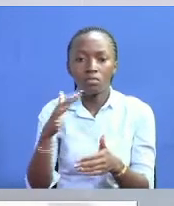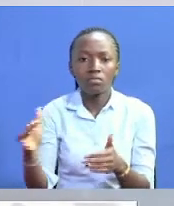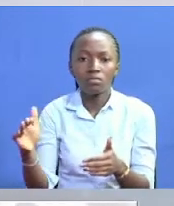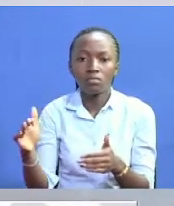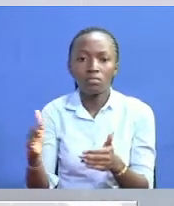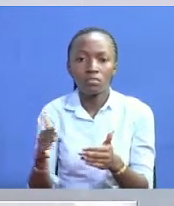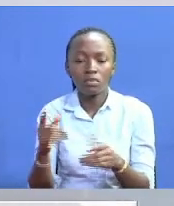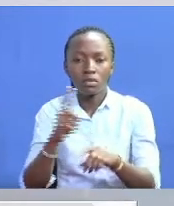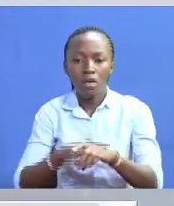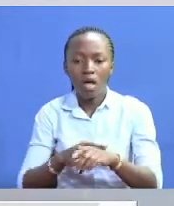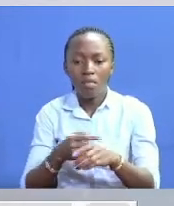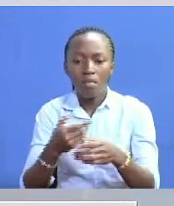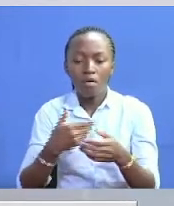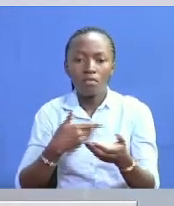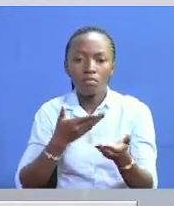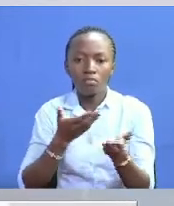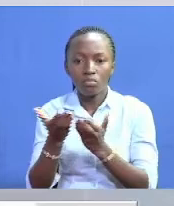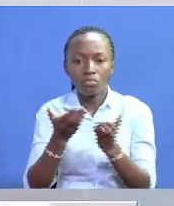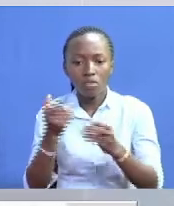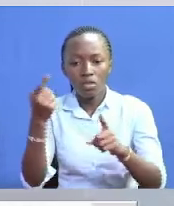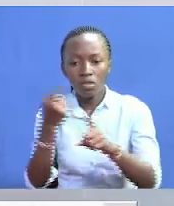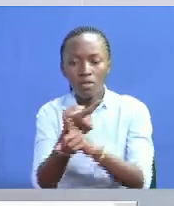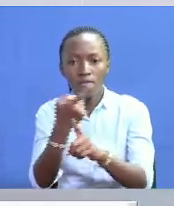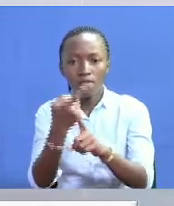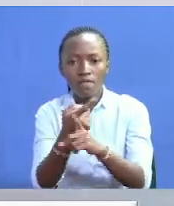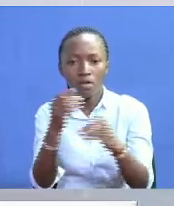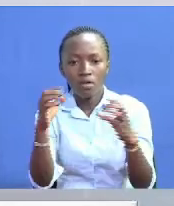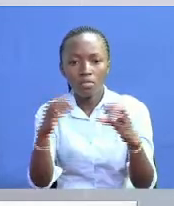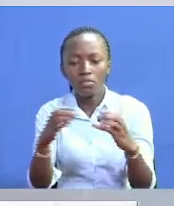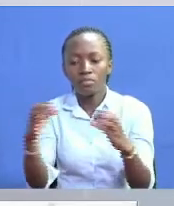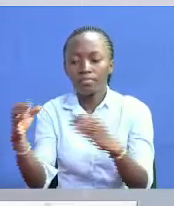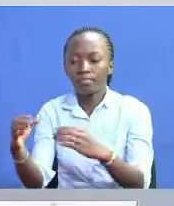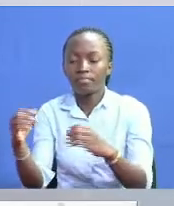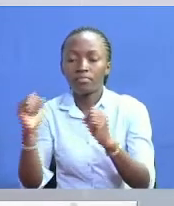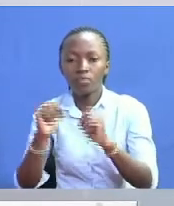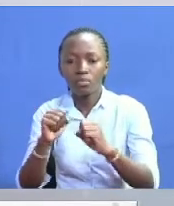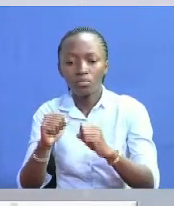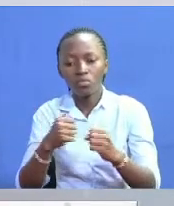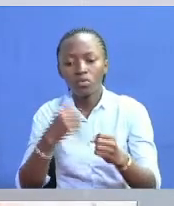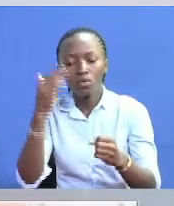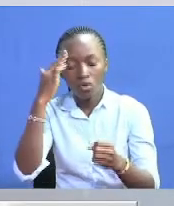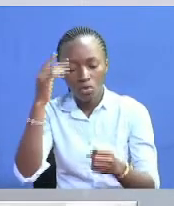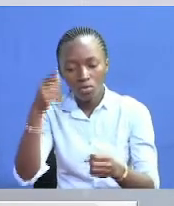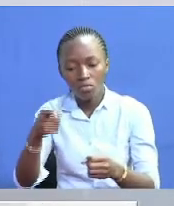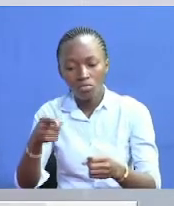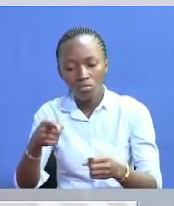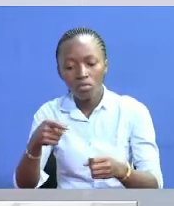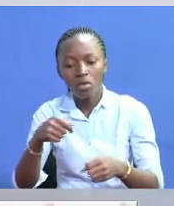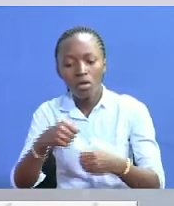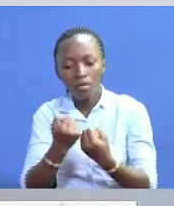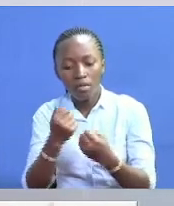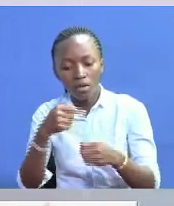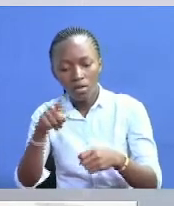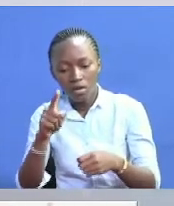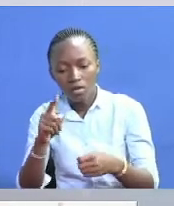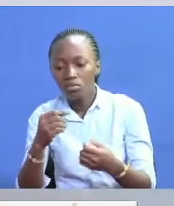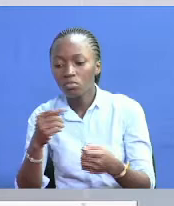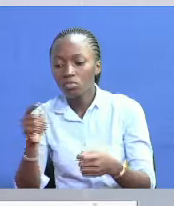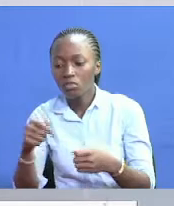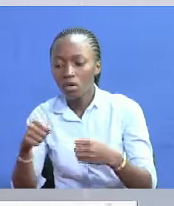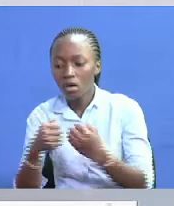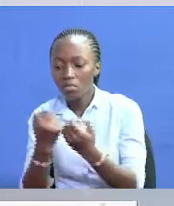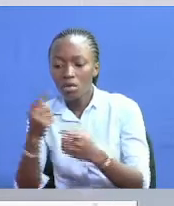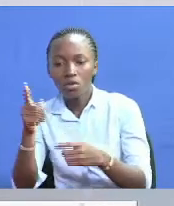different dockets, we feel this is what should be done. The 2015 bill, the Universal Amendment Bill, we feel it's not in a